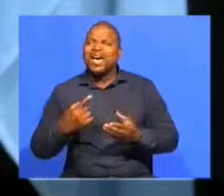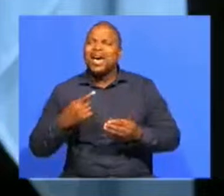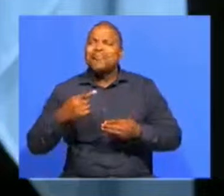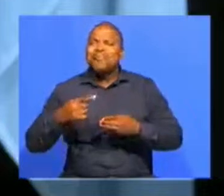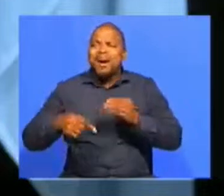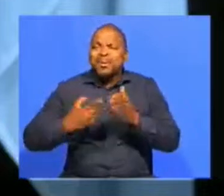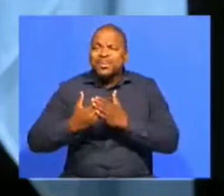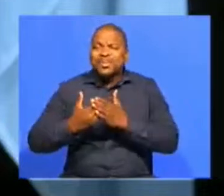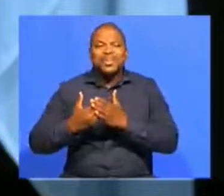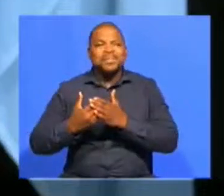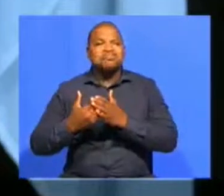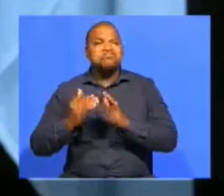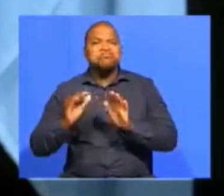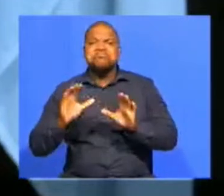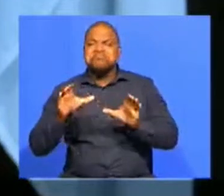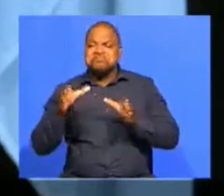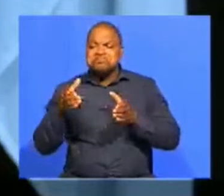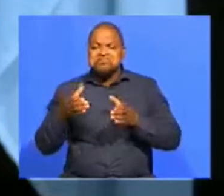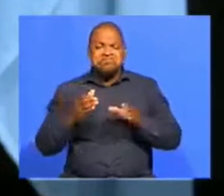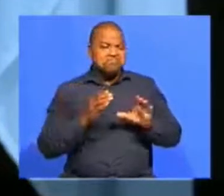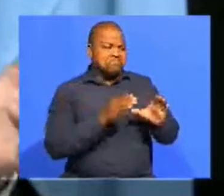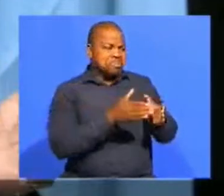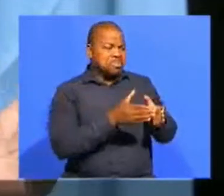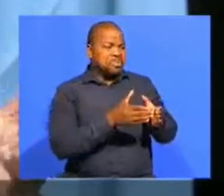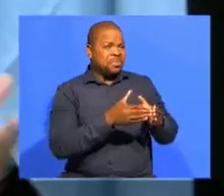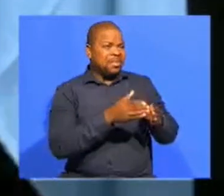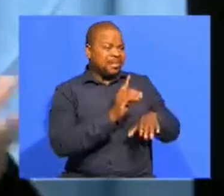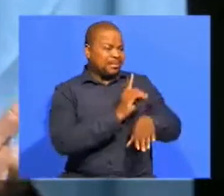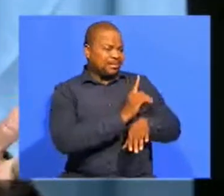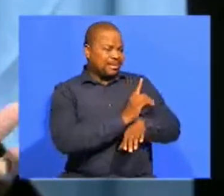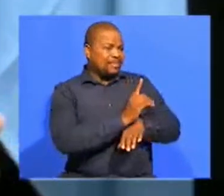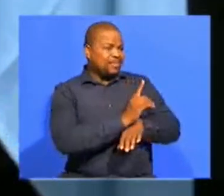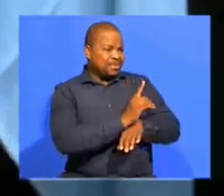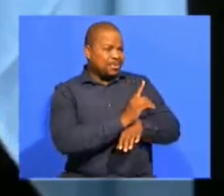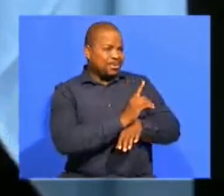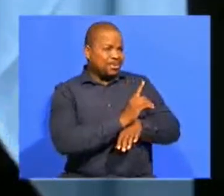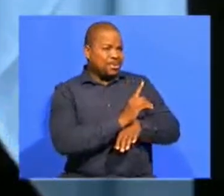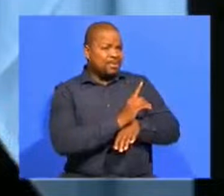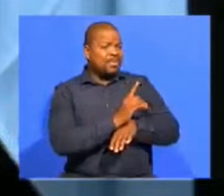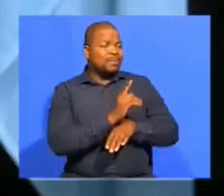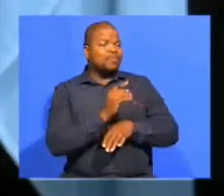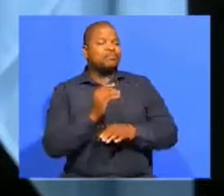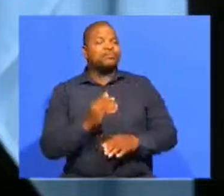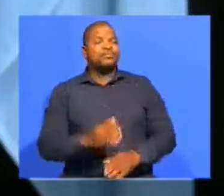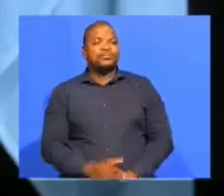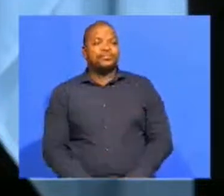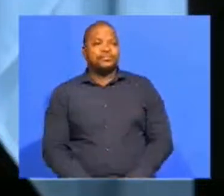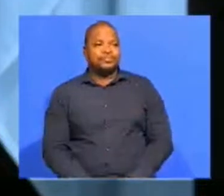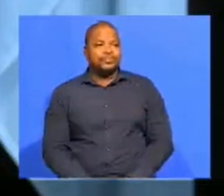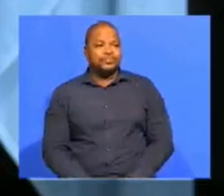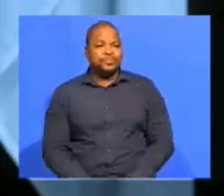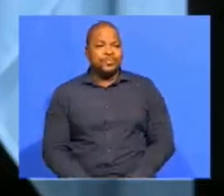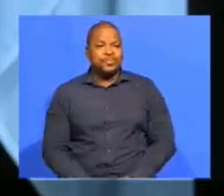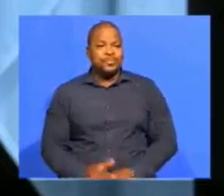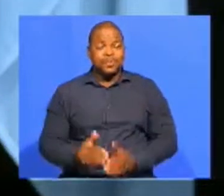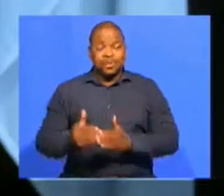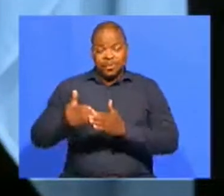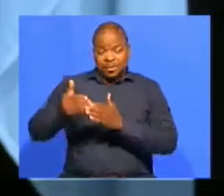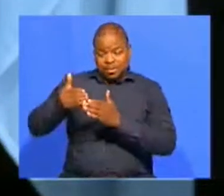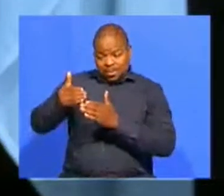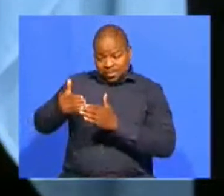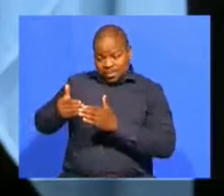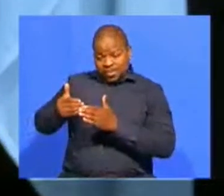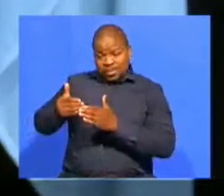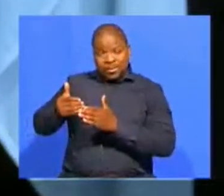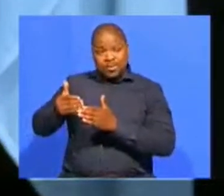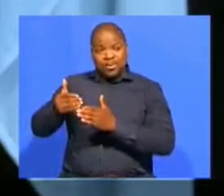the assault on the diamond, the recent initiative. Well, prior to the recent initiative,